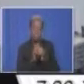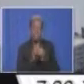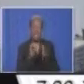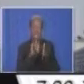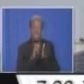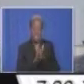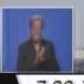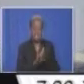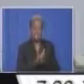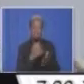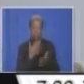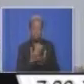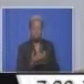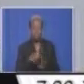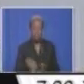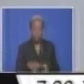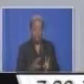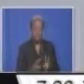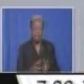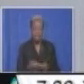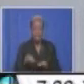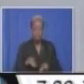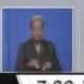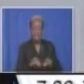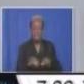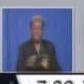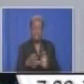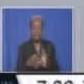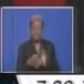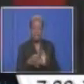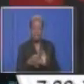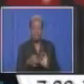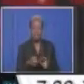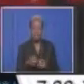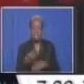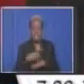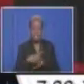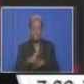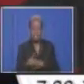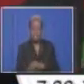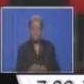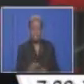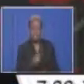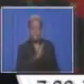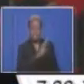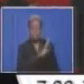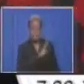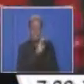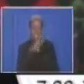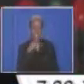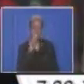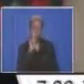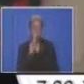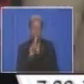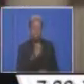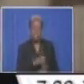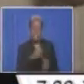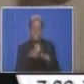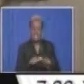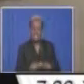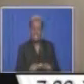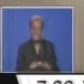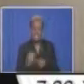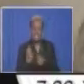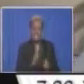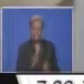or method of delivery than through the gastrointestinal tract. Bain says one treatment stays in the system for up to 14